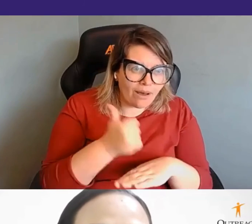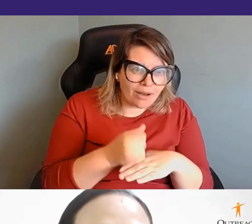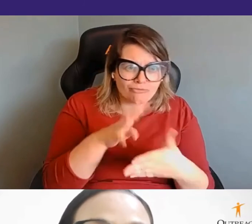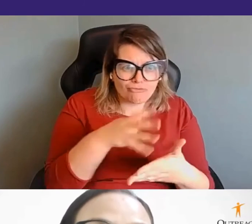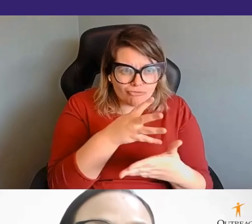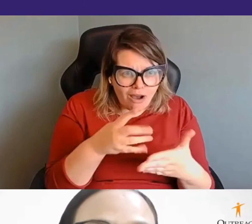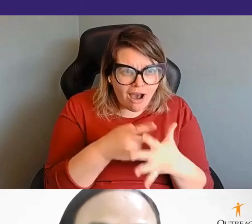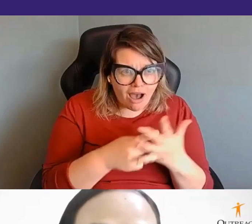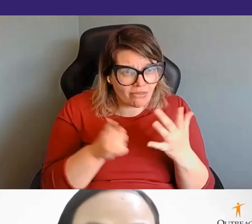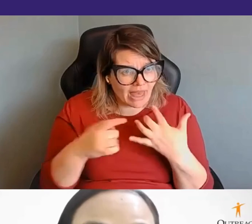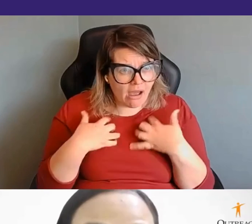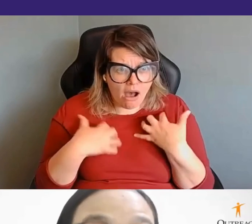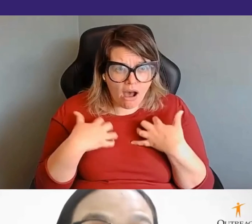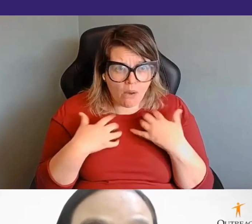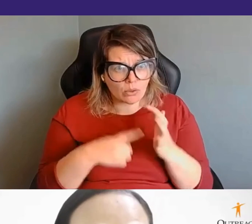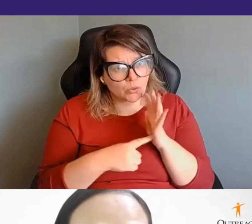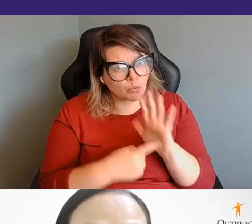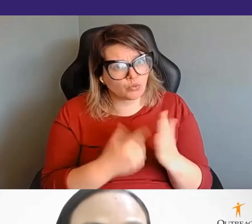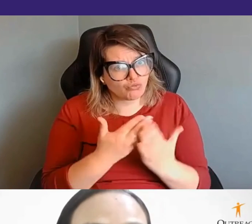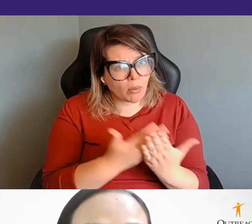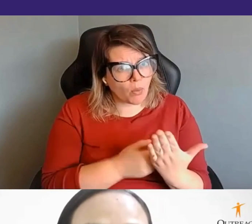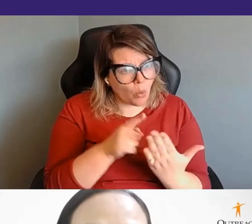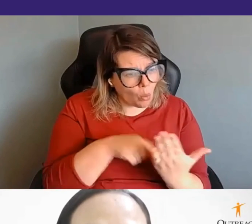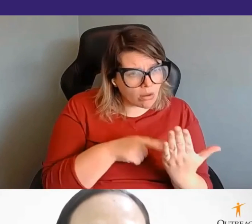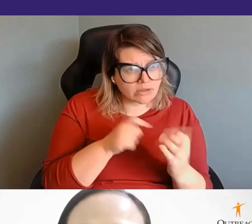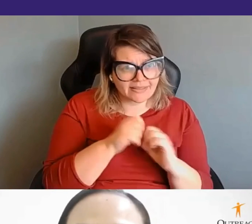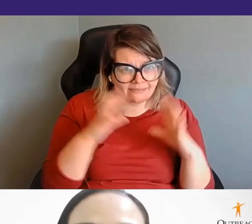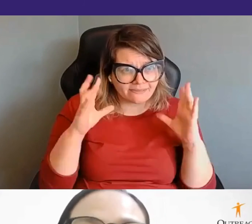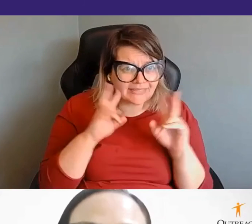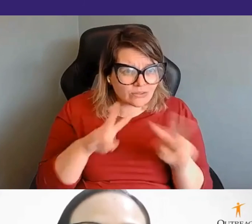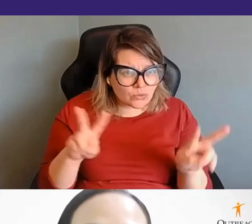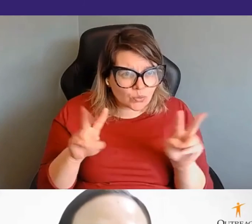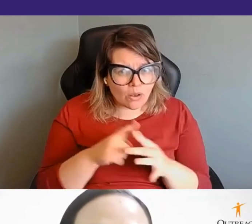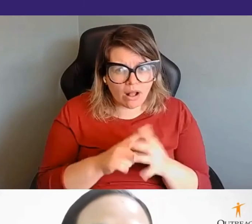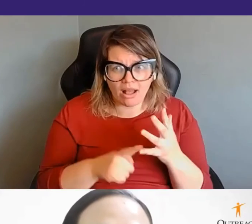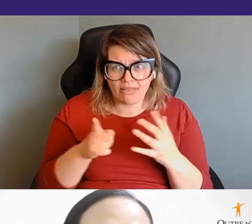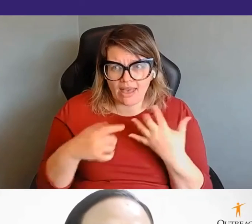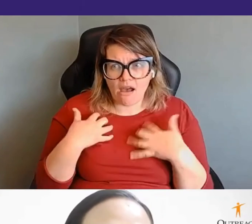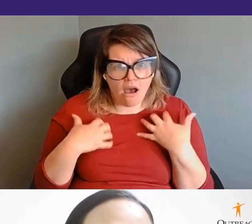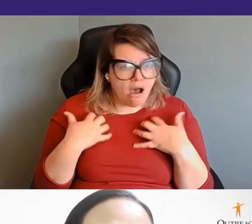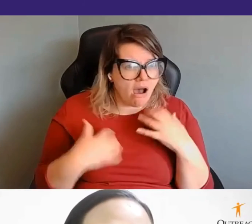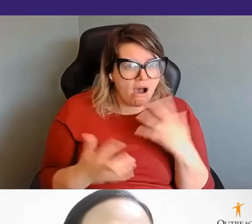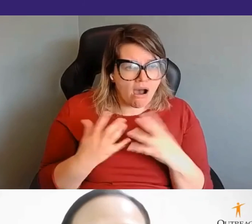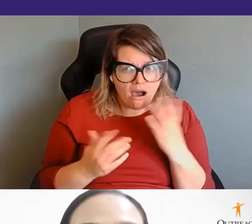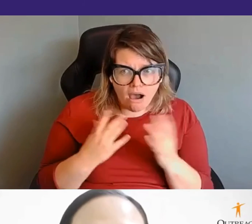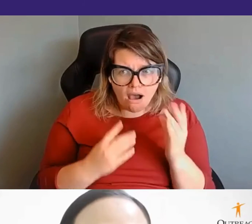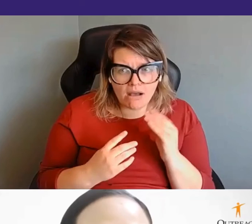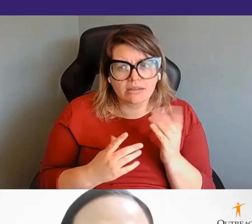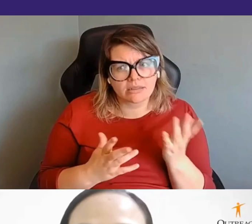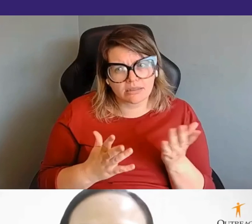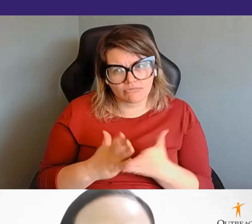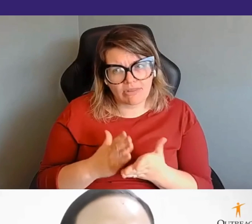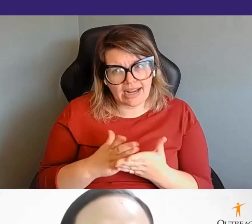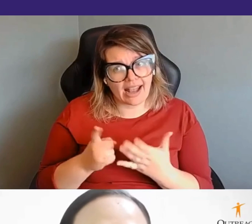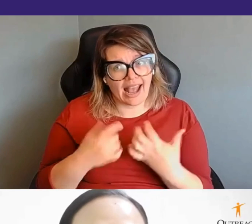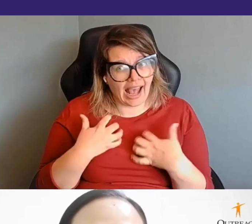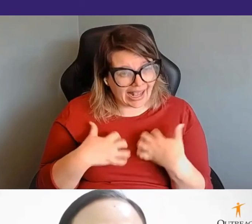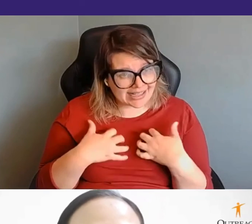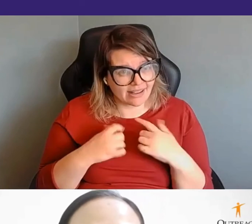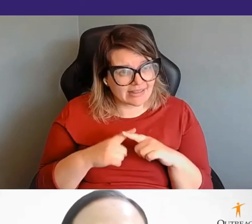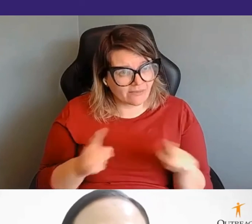to make the report more visualized. Those are the things that very exciting and